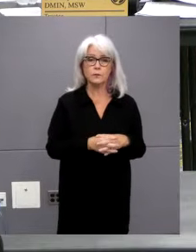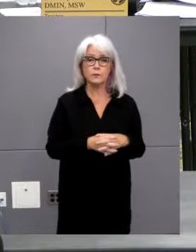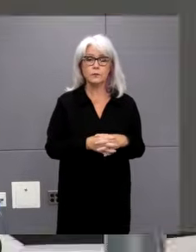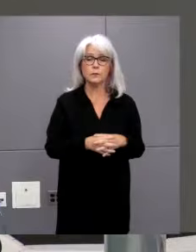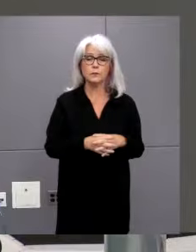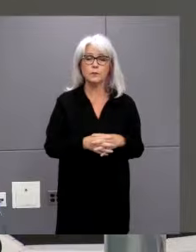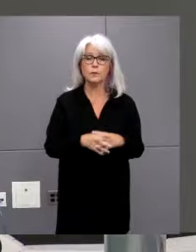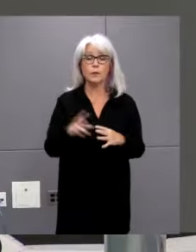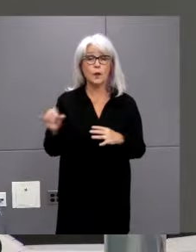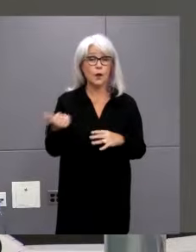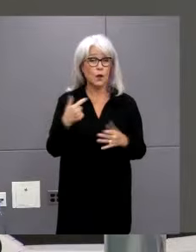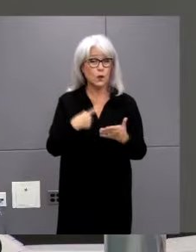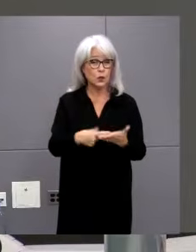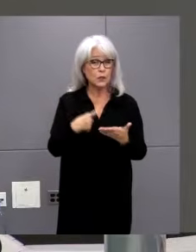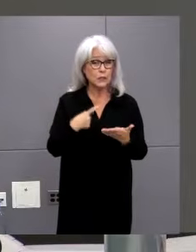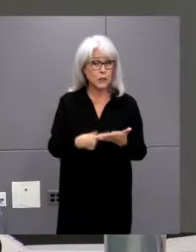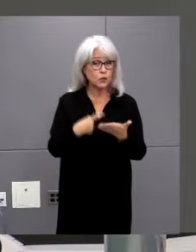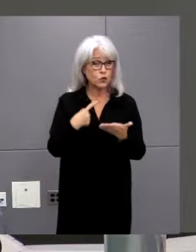Any other discussion?